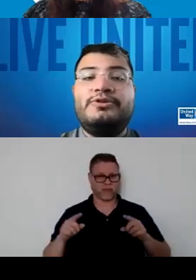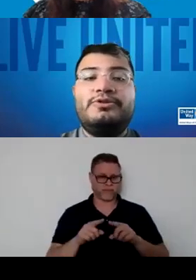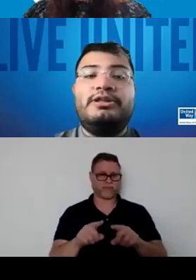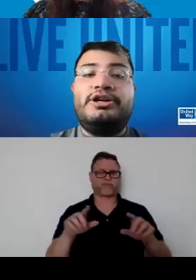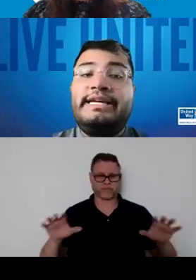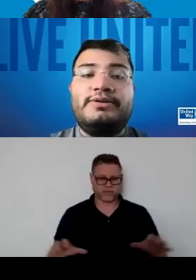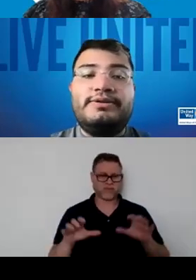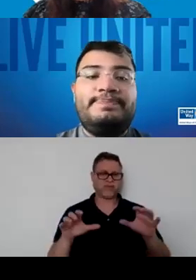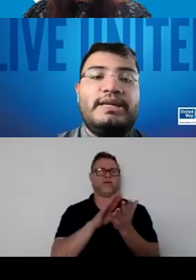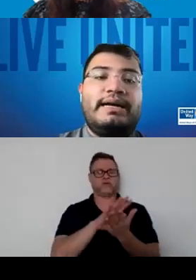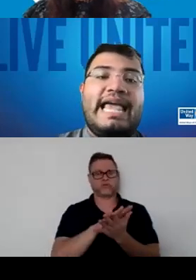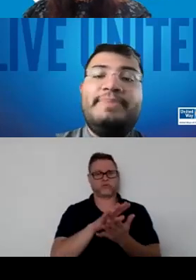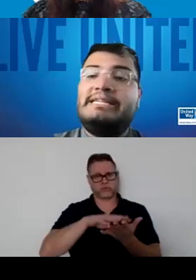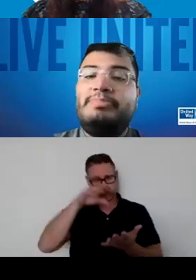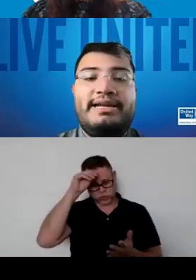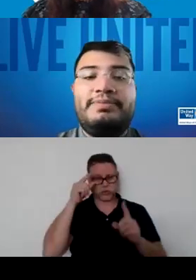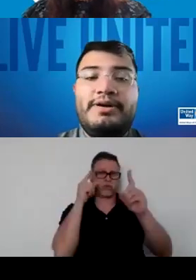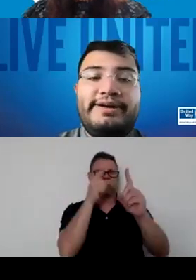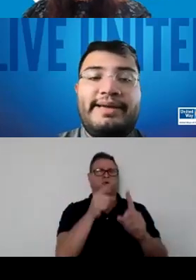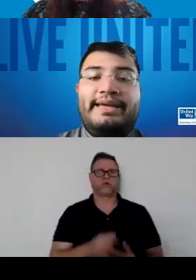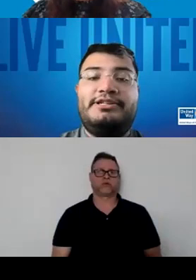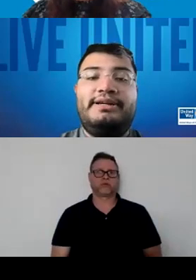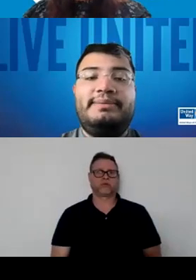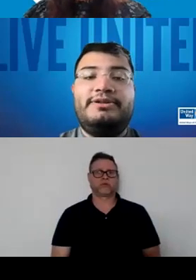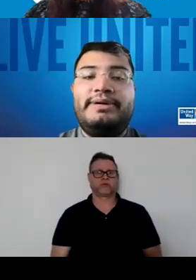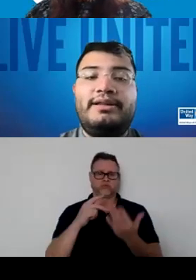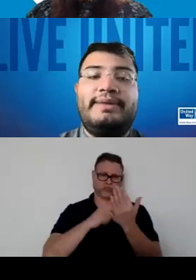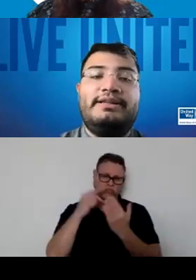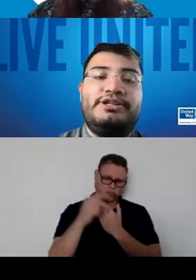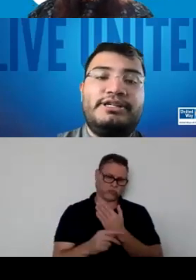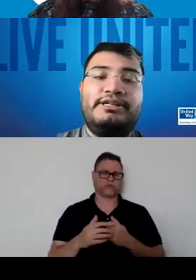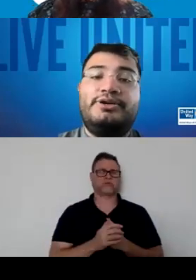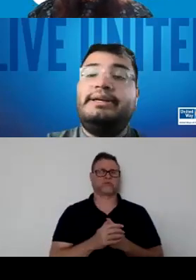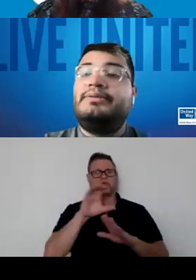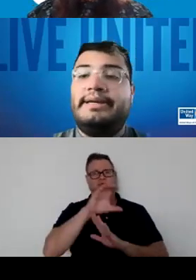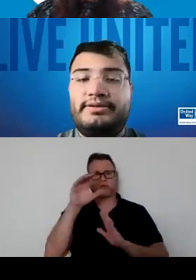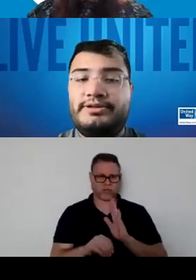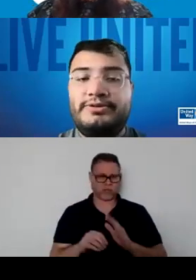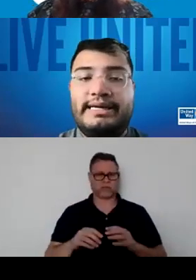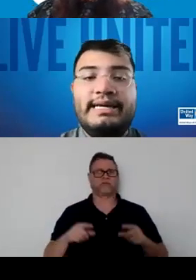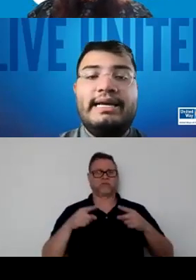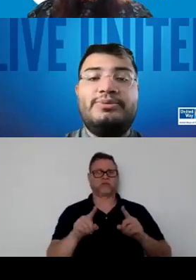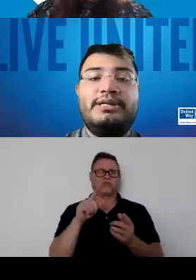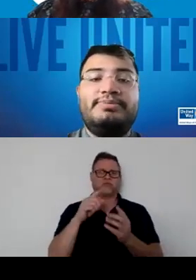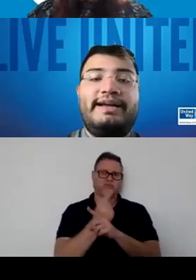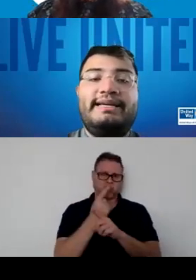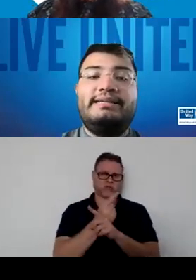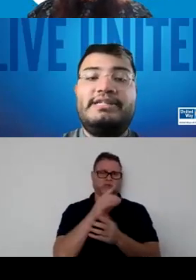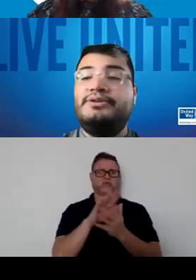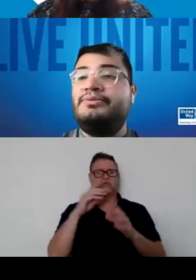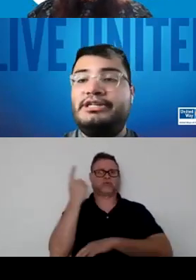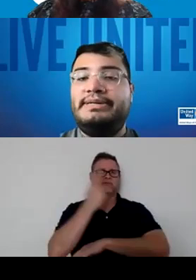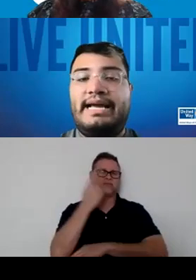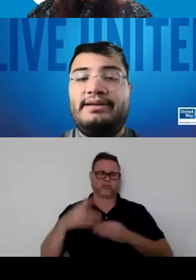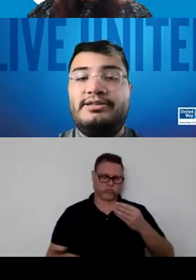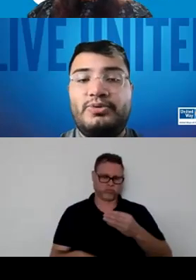with schools' learning goals. Aim expanded programming at strengthening curriculum and instruction during the regular school day, as well as providing